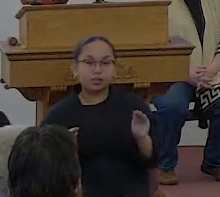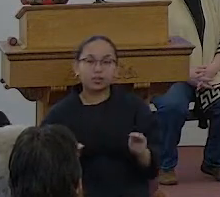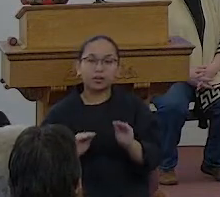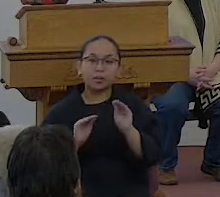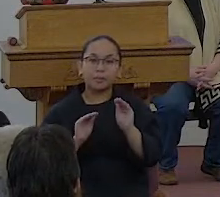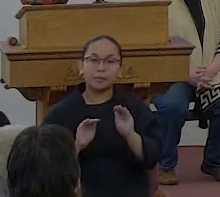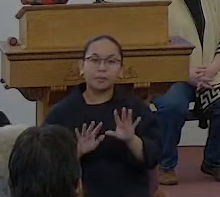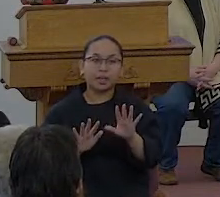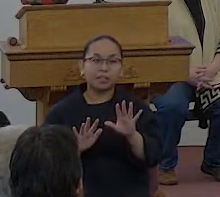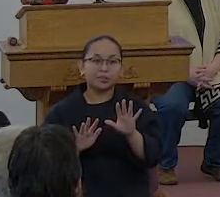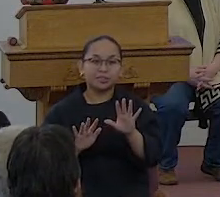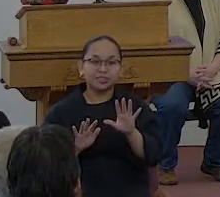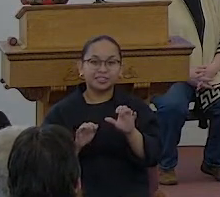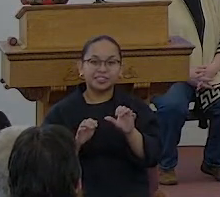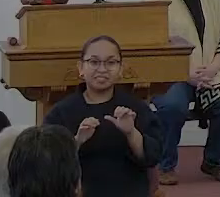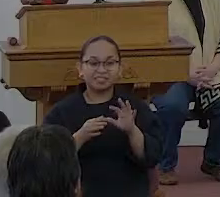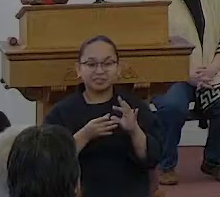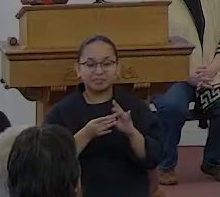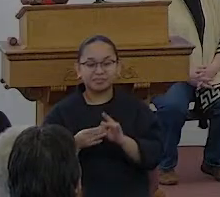new life.